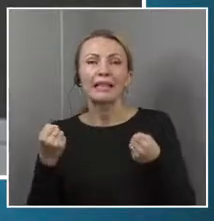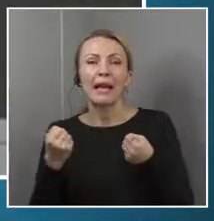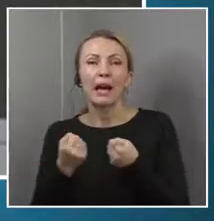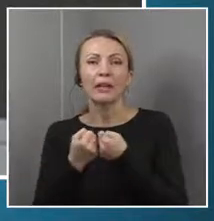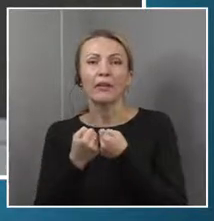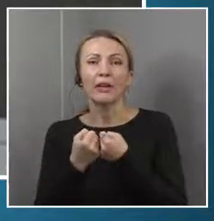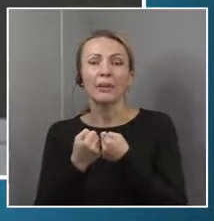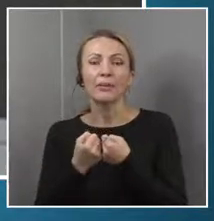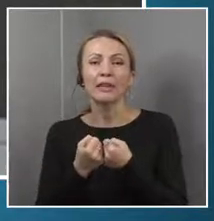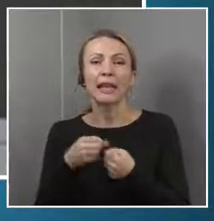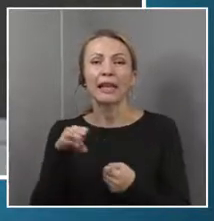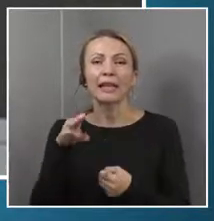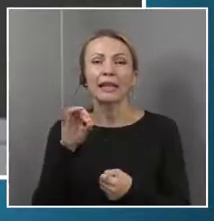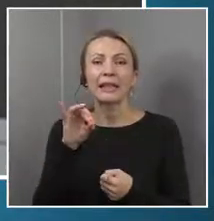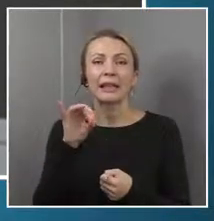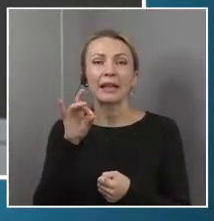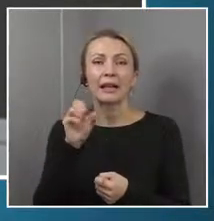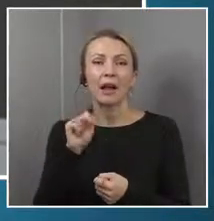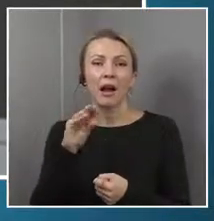And we, as